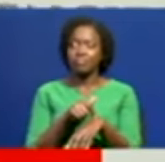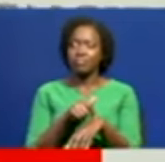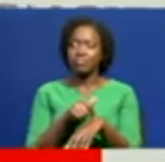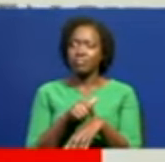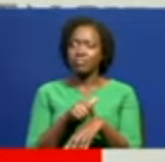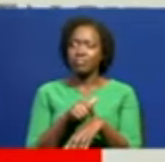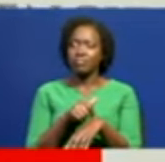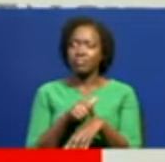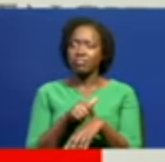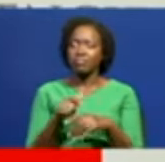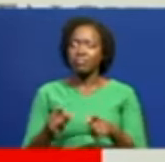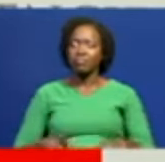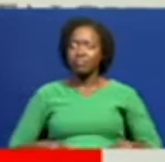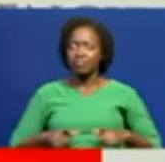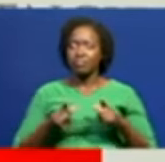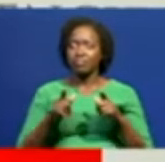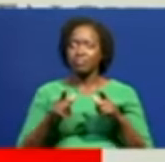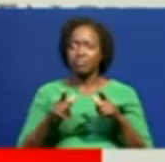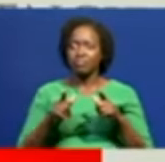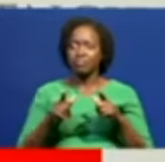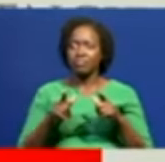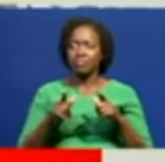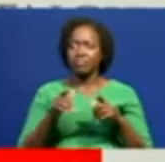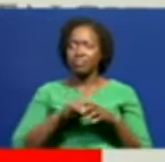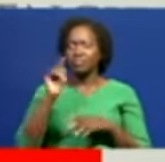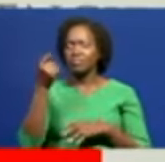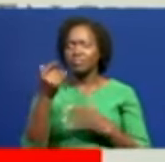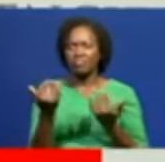The life expectancy in Kenya is how many years, Arwasa?